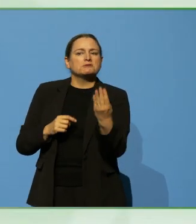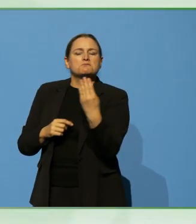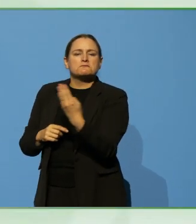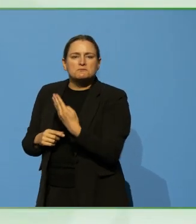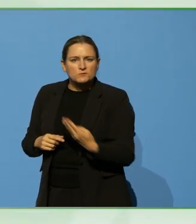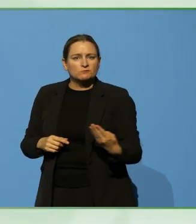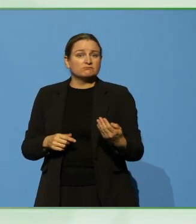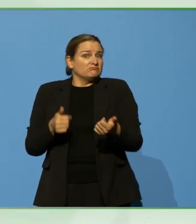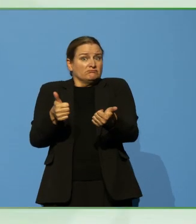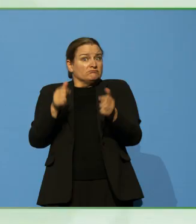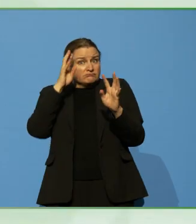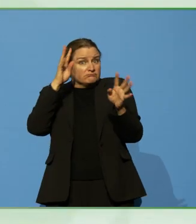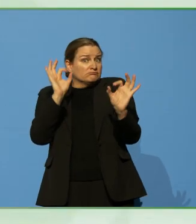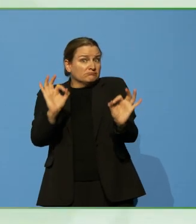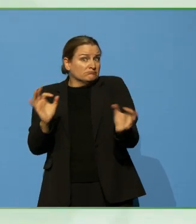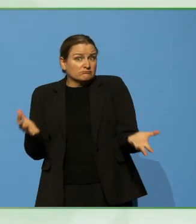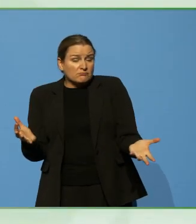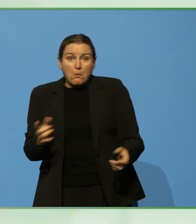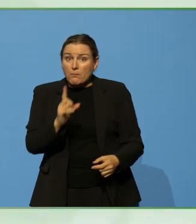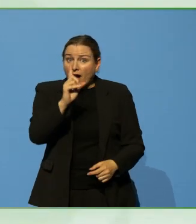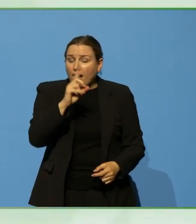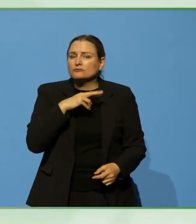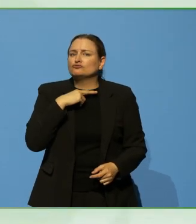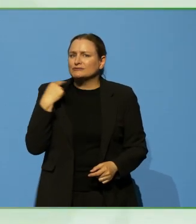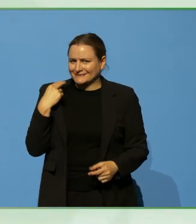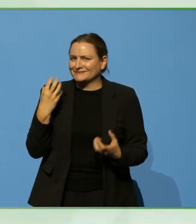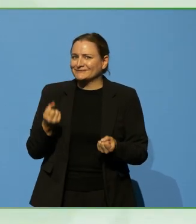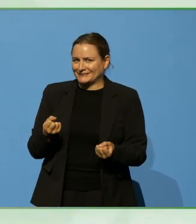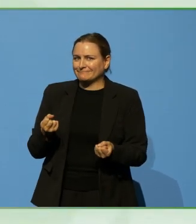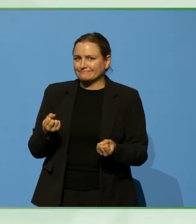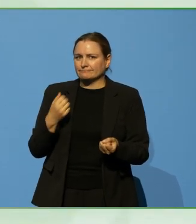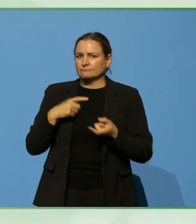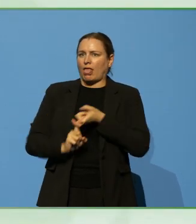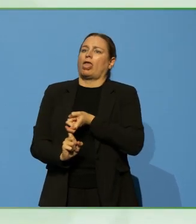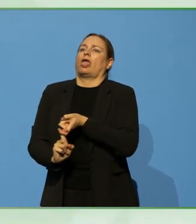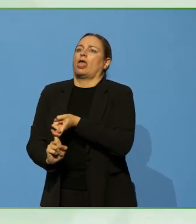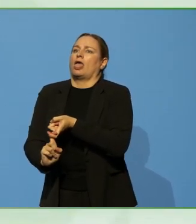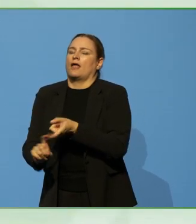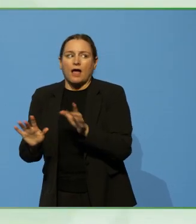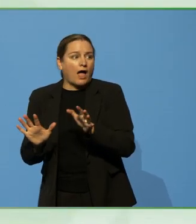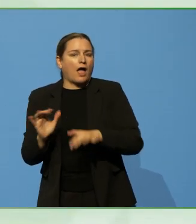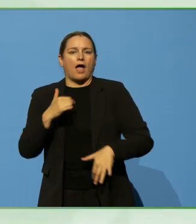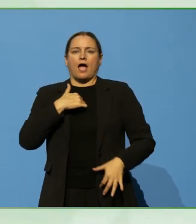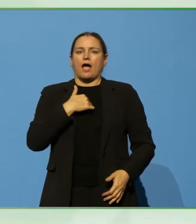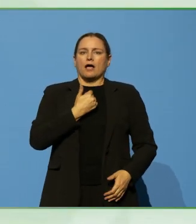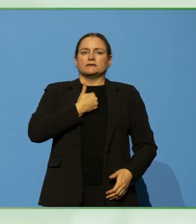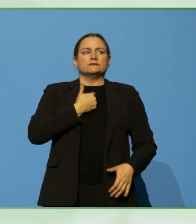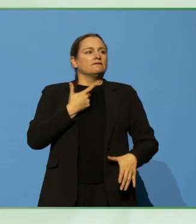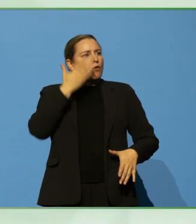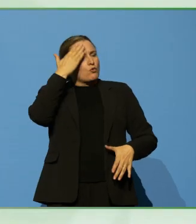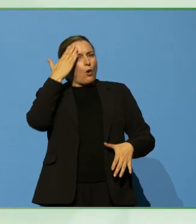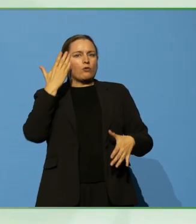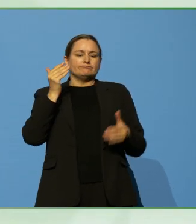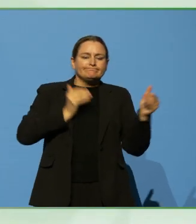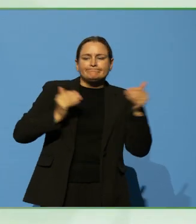innovation, it can also create risk. It can create dependency and a potential loss of resilience. So the digital